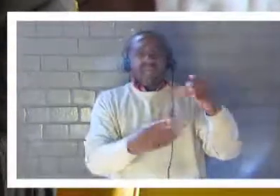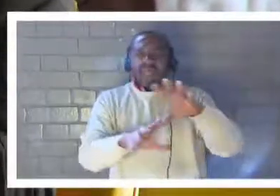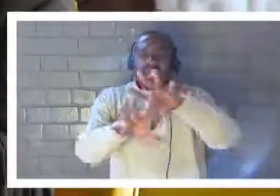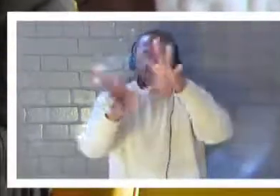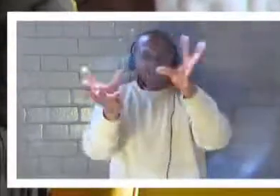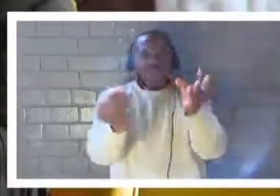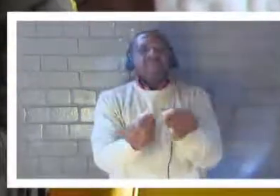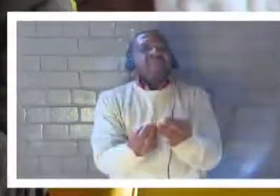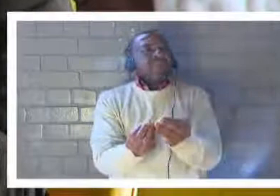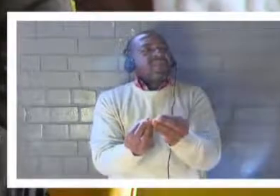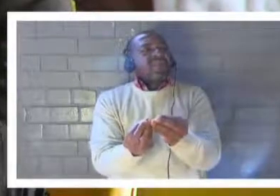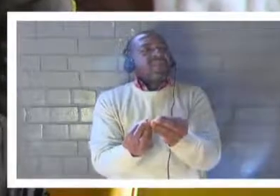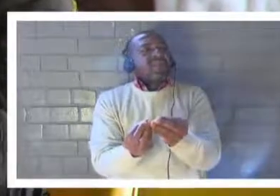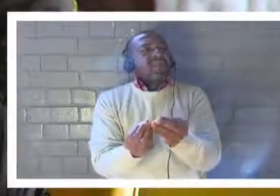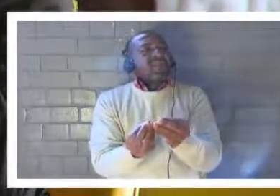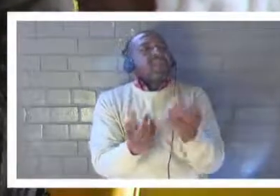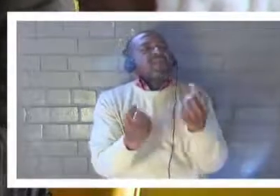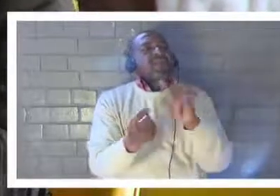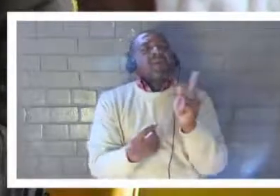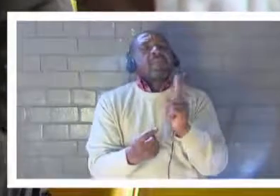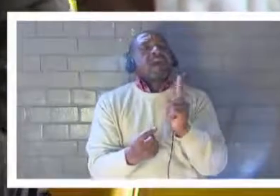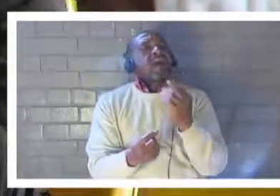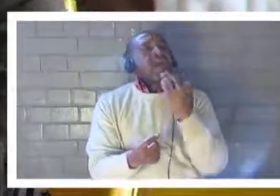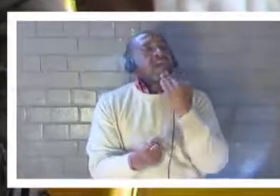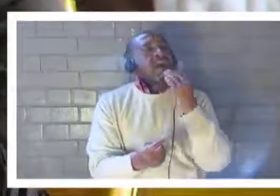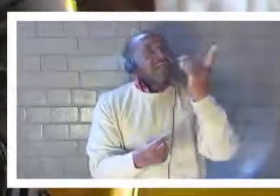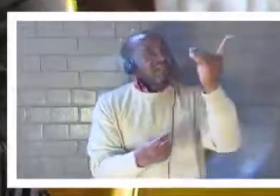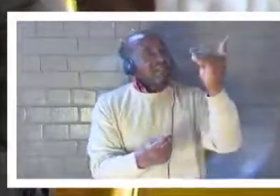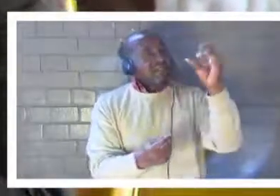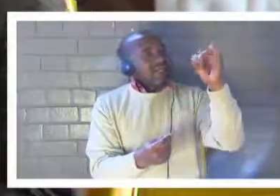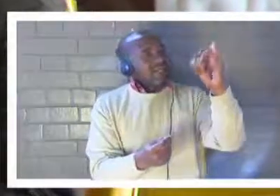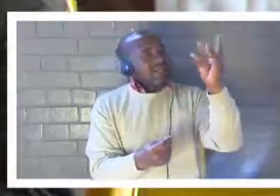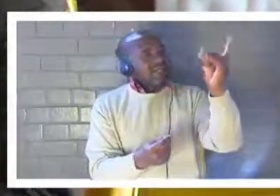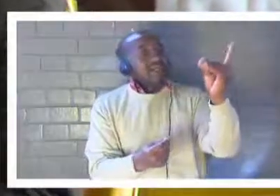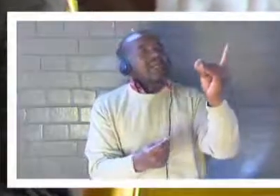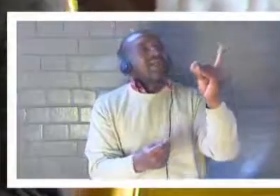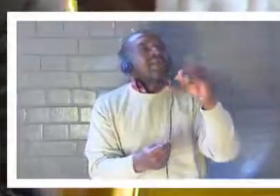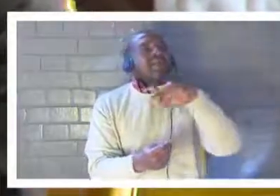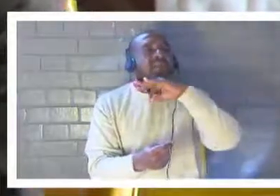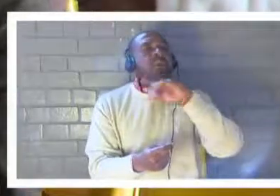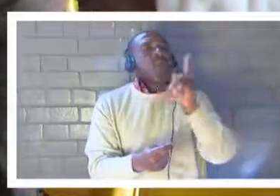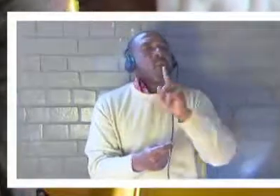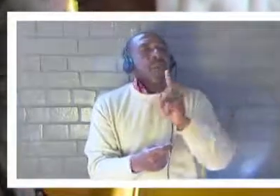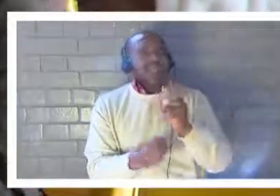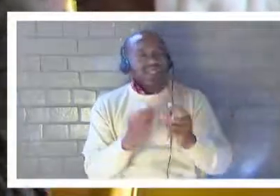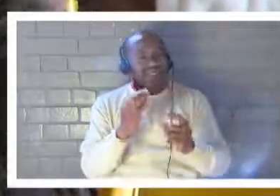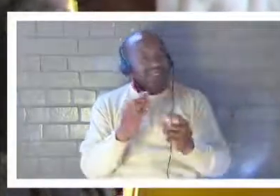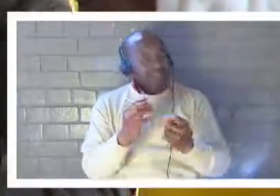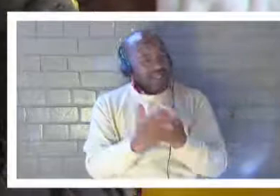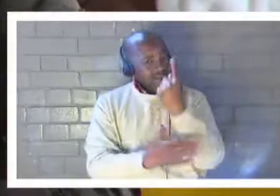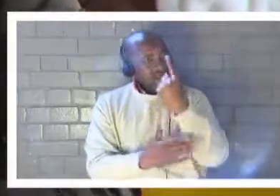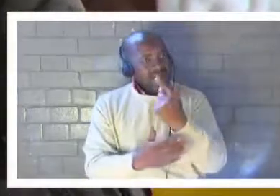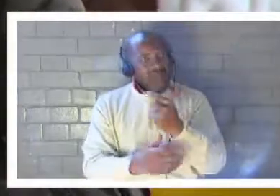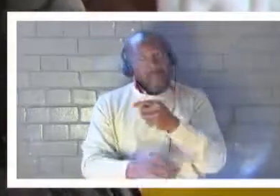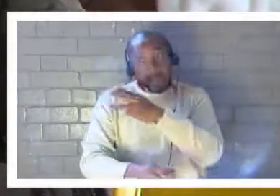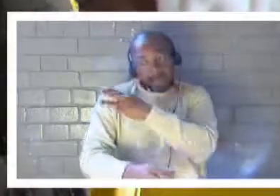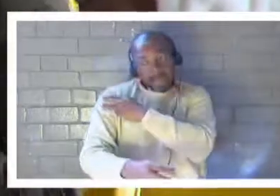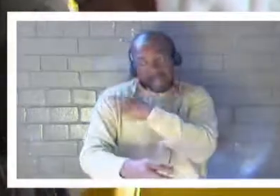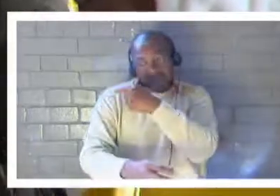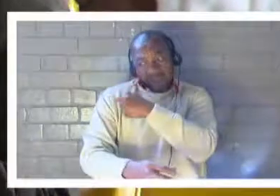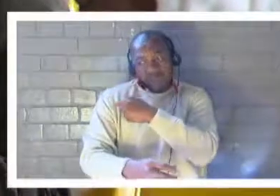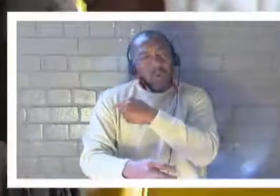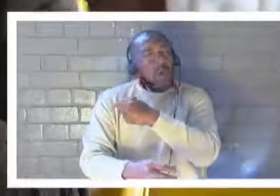Chair, it simply means the FMU manager in the institution, has no jurisdiction or